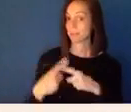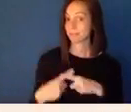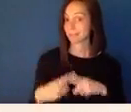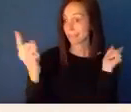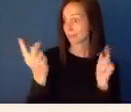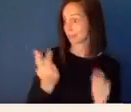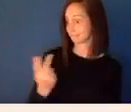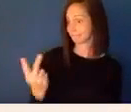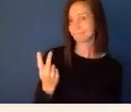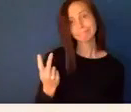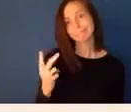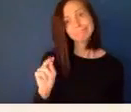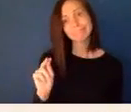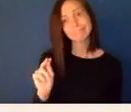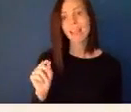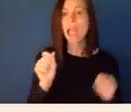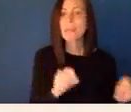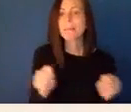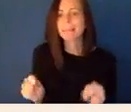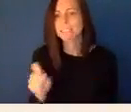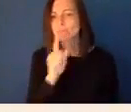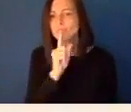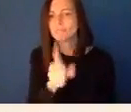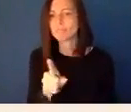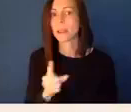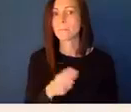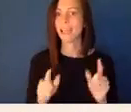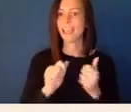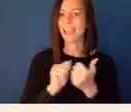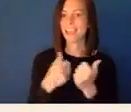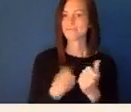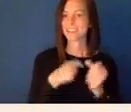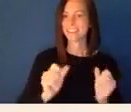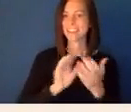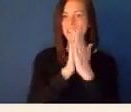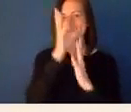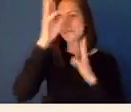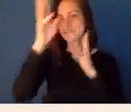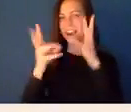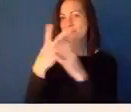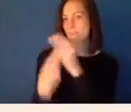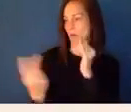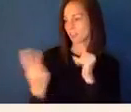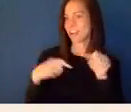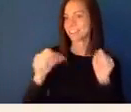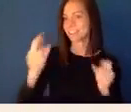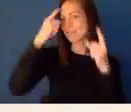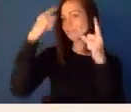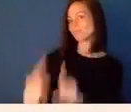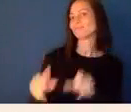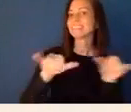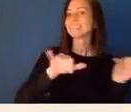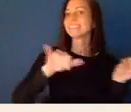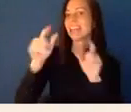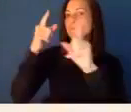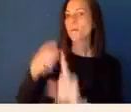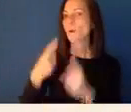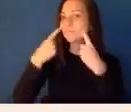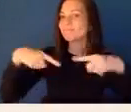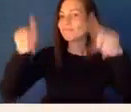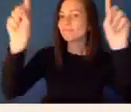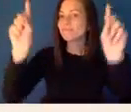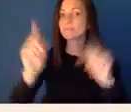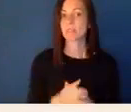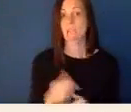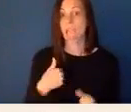all about abilities and how can we become creative so that both of us can accomplish the same goal. So I may paint differently